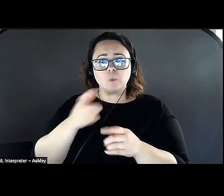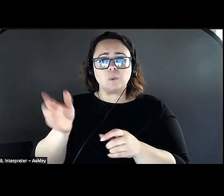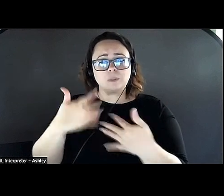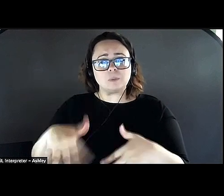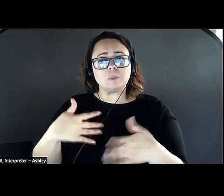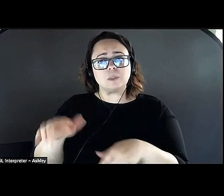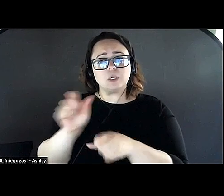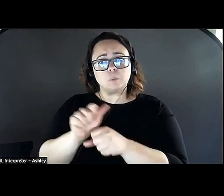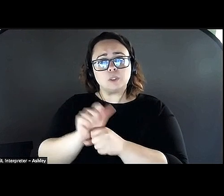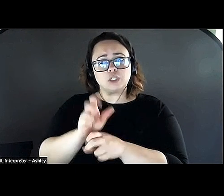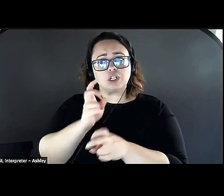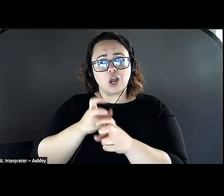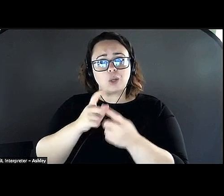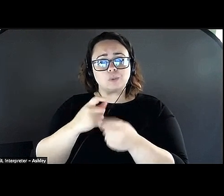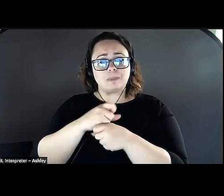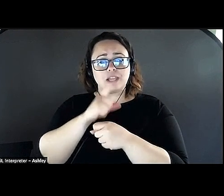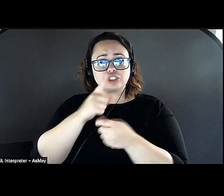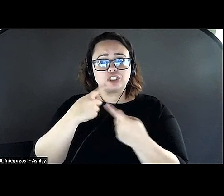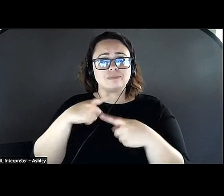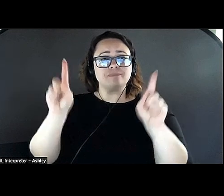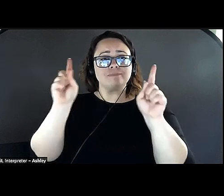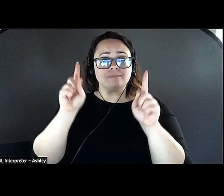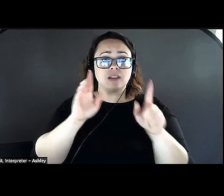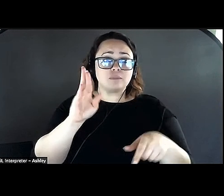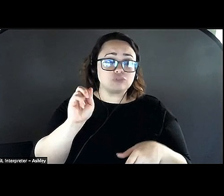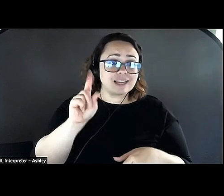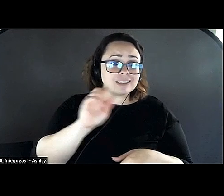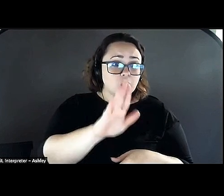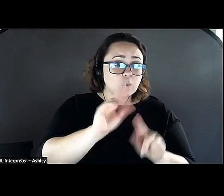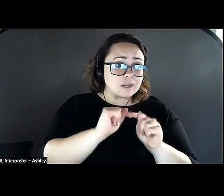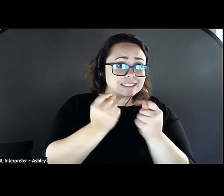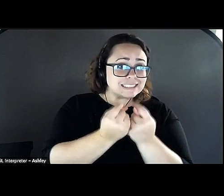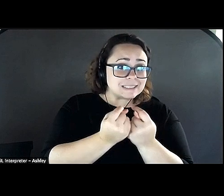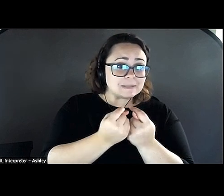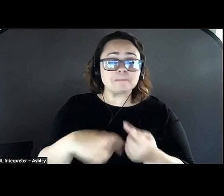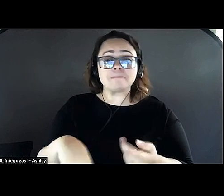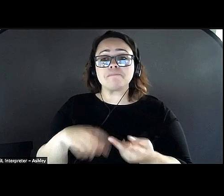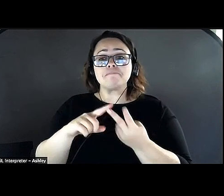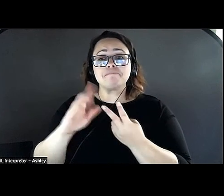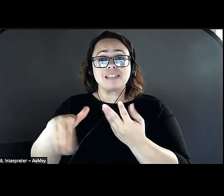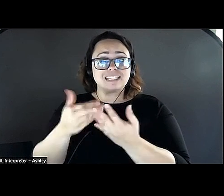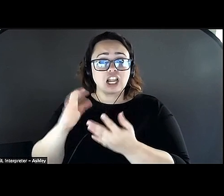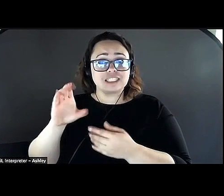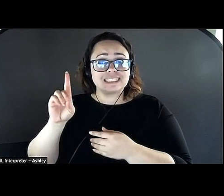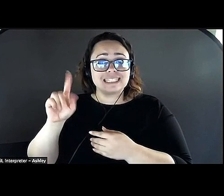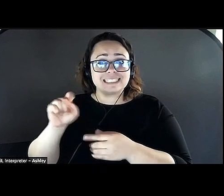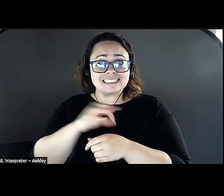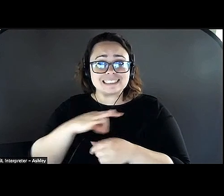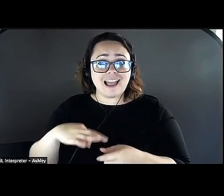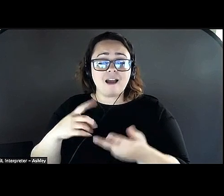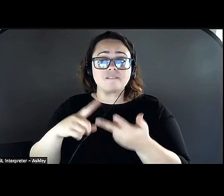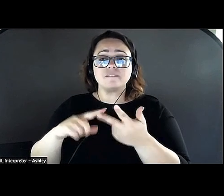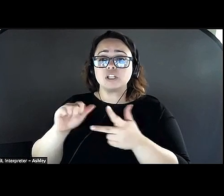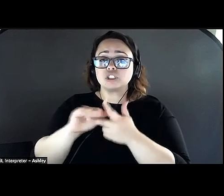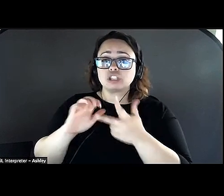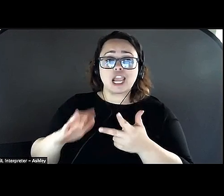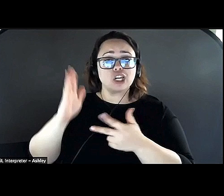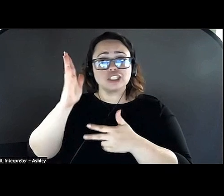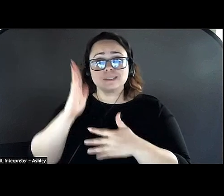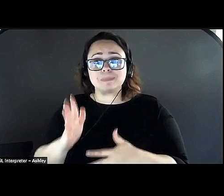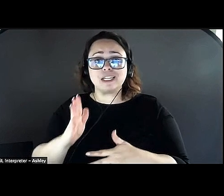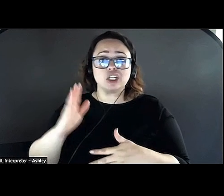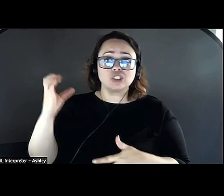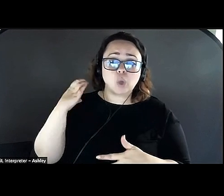make this academy possible. Brenda, your team, the entire CDT staff, trainers, speakers, coaches,